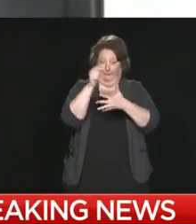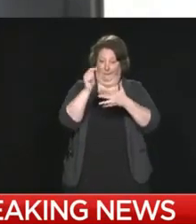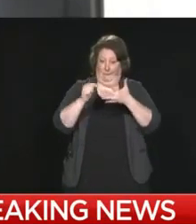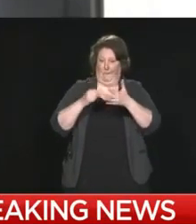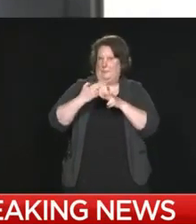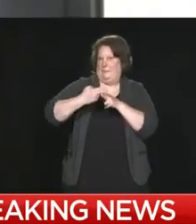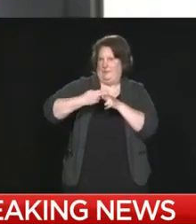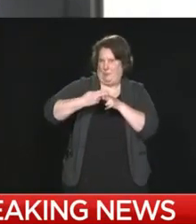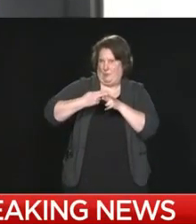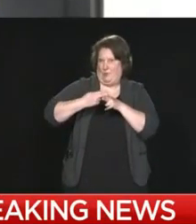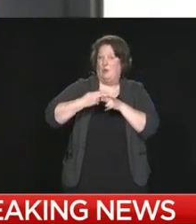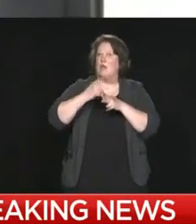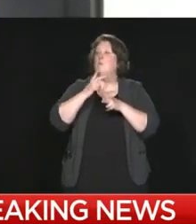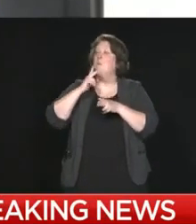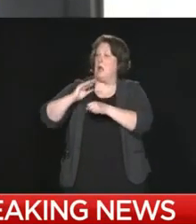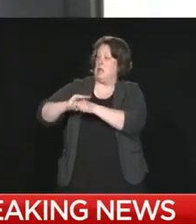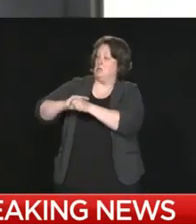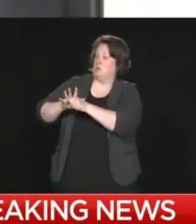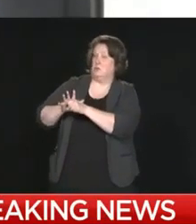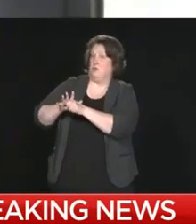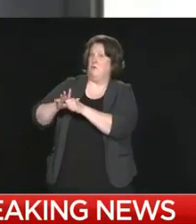situation changes in Canada.